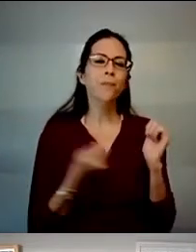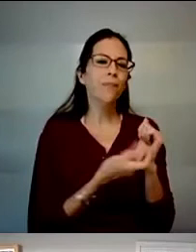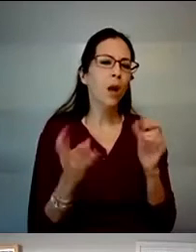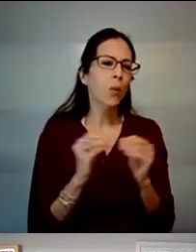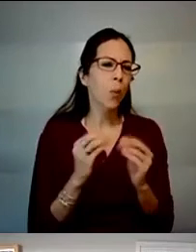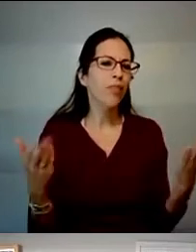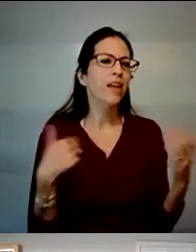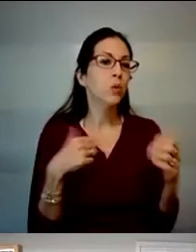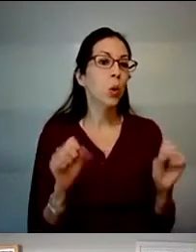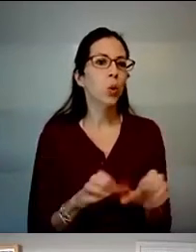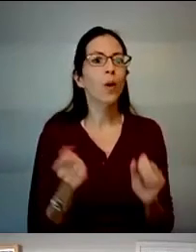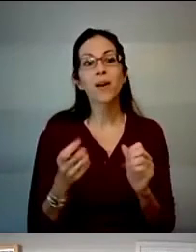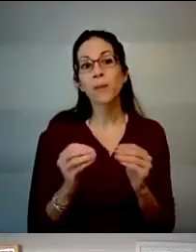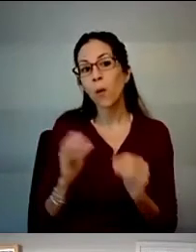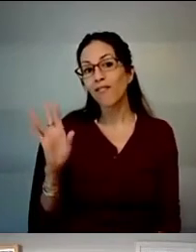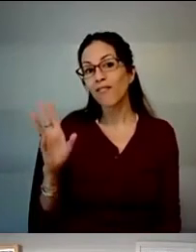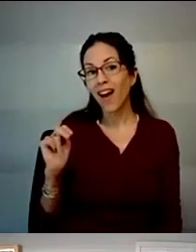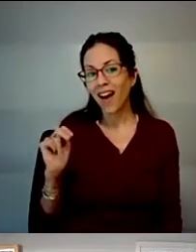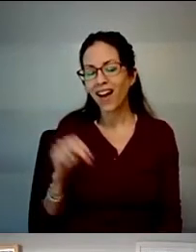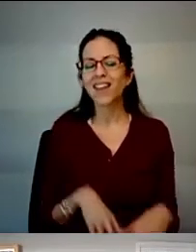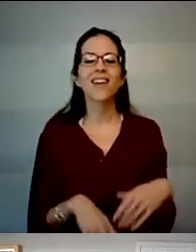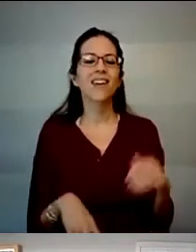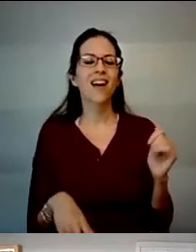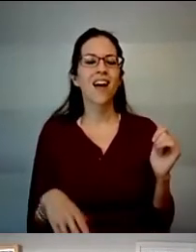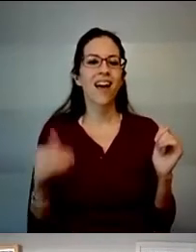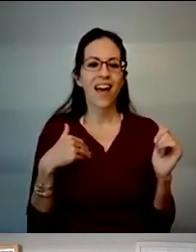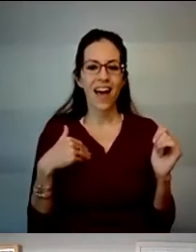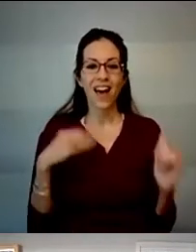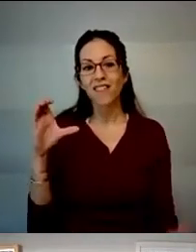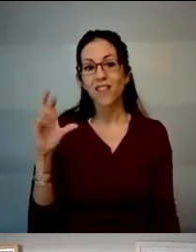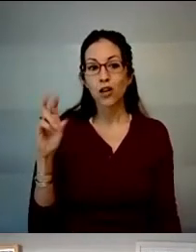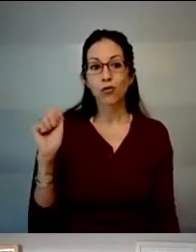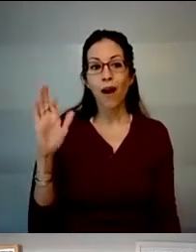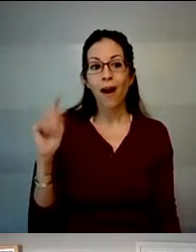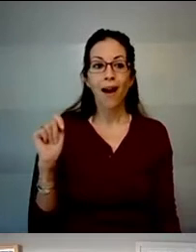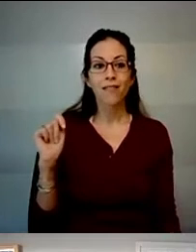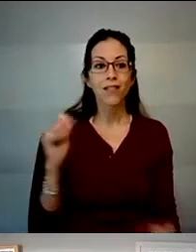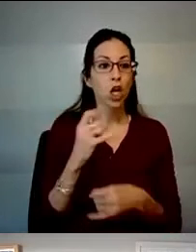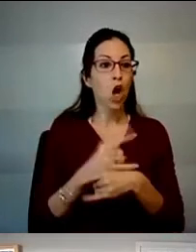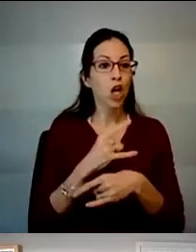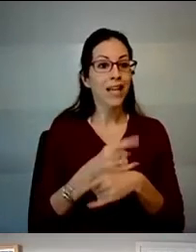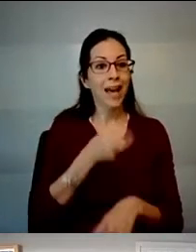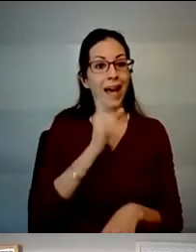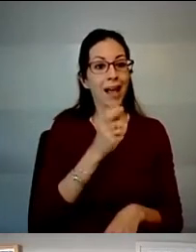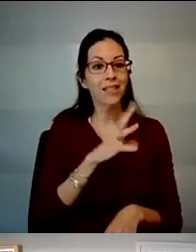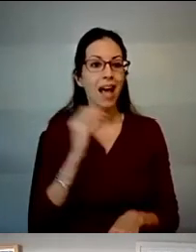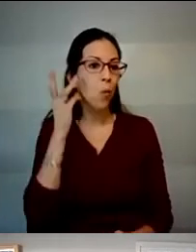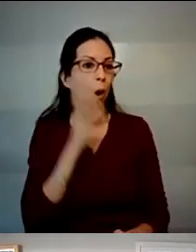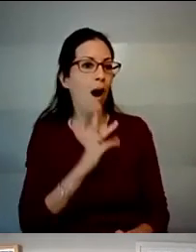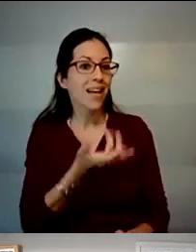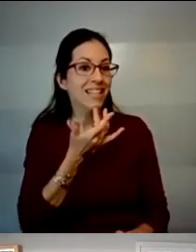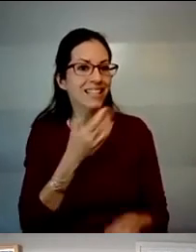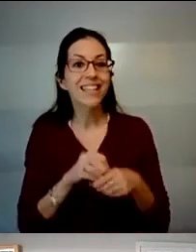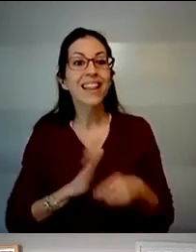were maybe a little more fun were we'd have like craft cocktails or wine tasting in your living room. So we would package